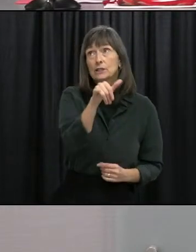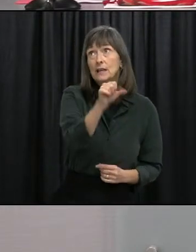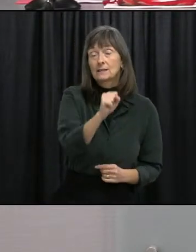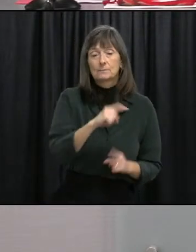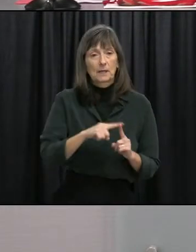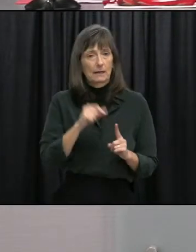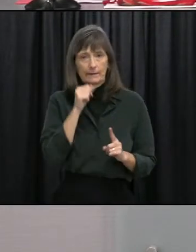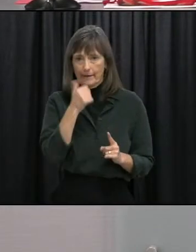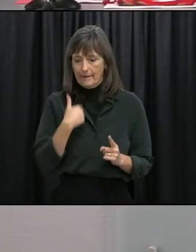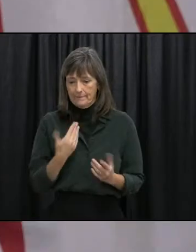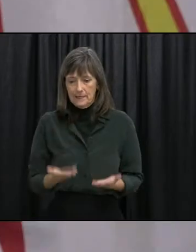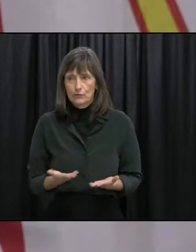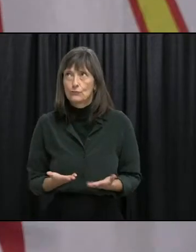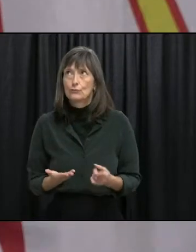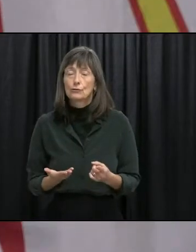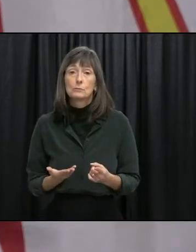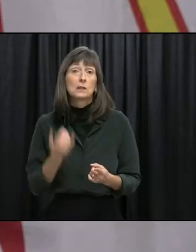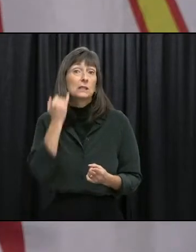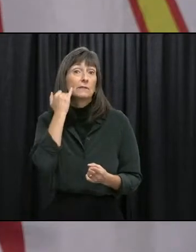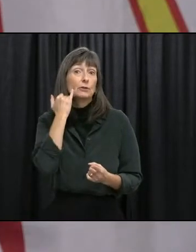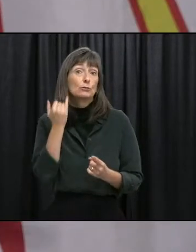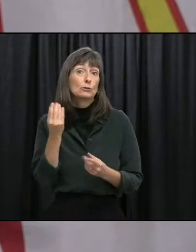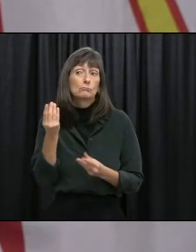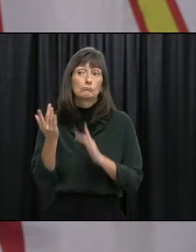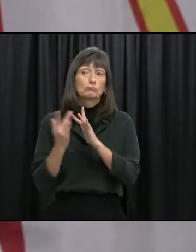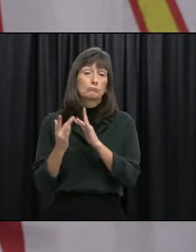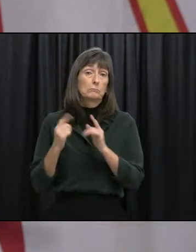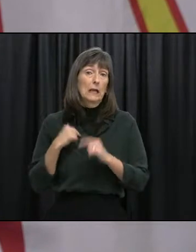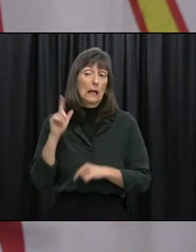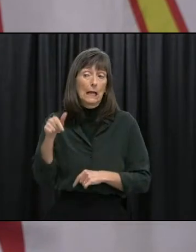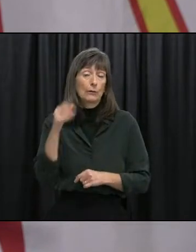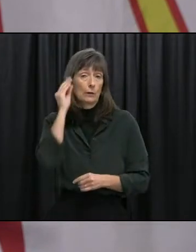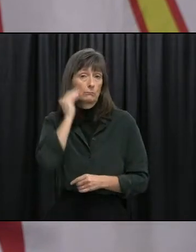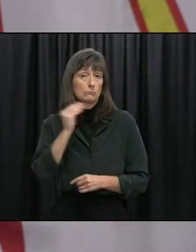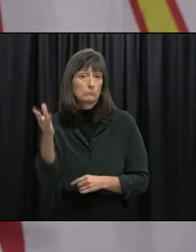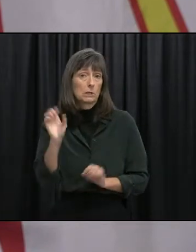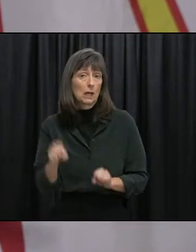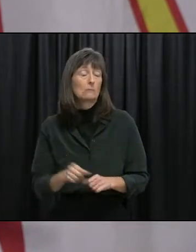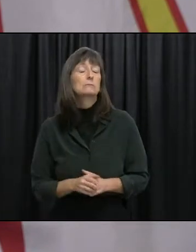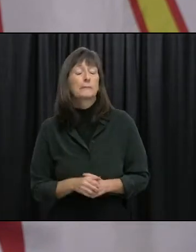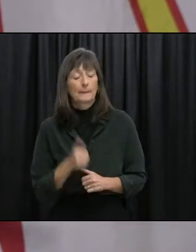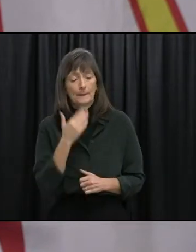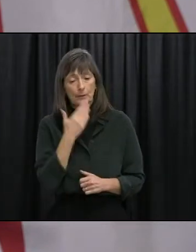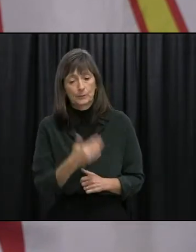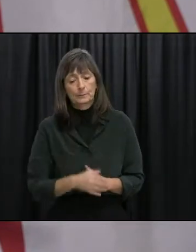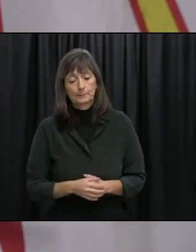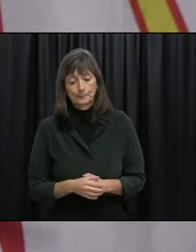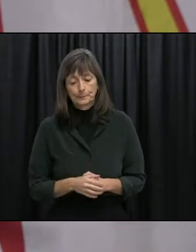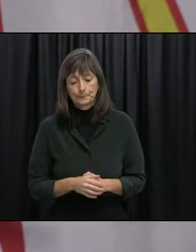you certainly you can connect and we can get that information for you. Okay, that'd be great. Thanks.